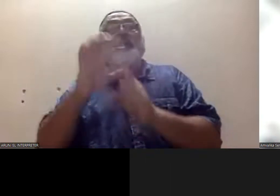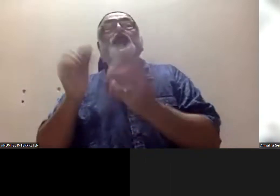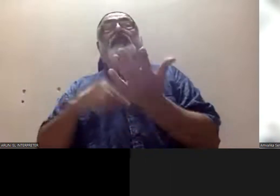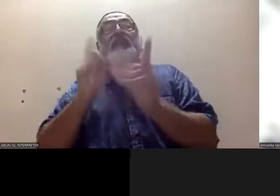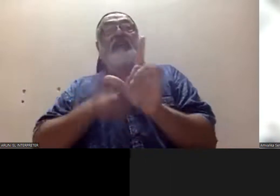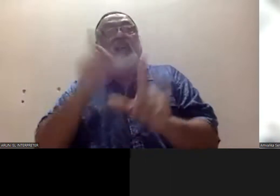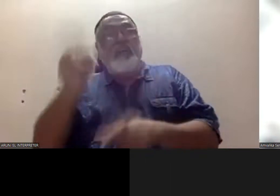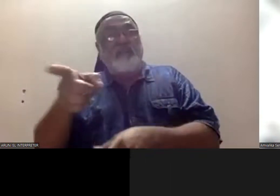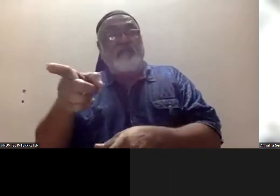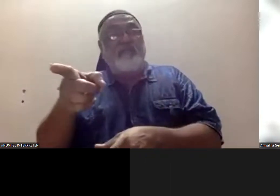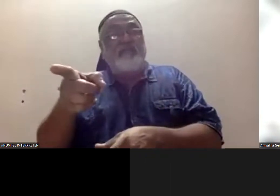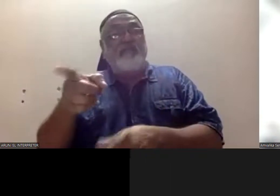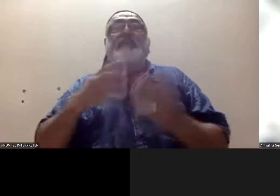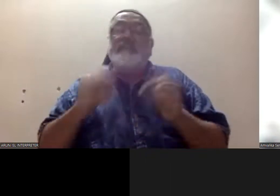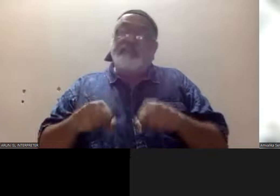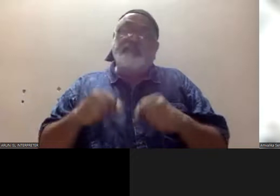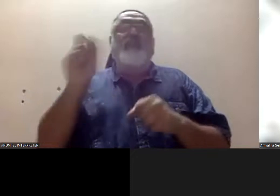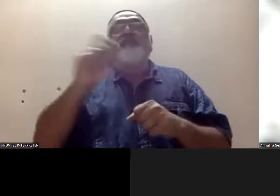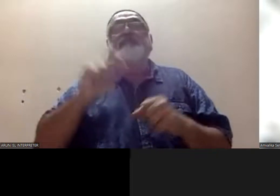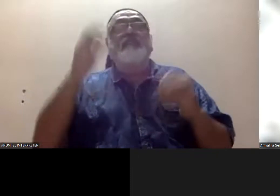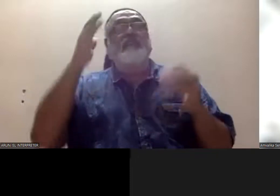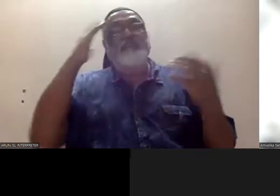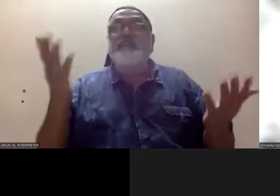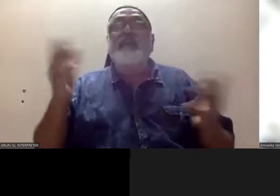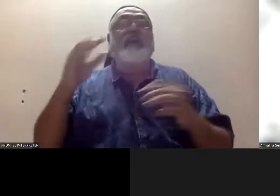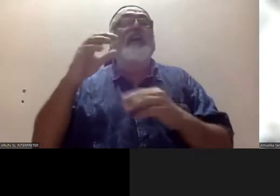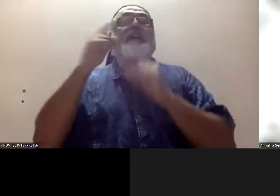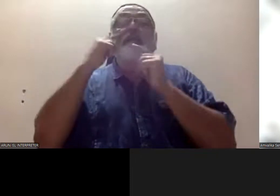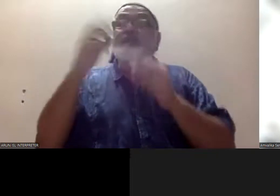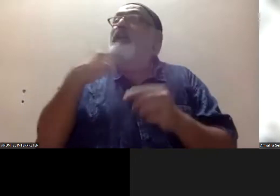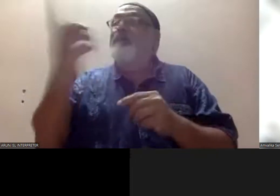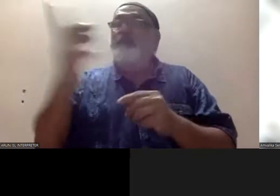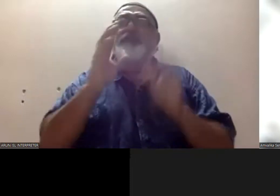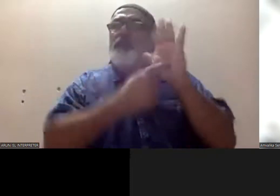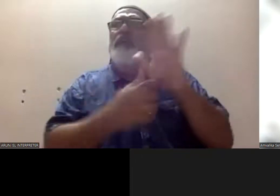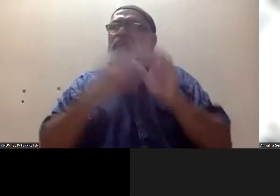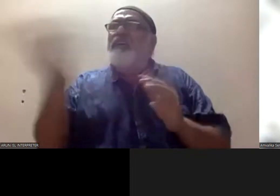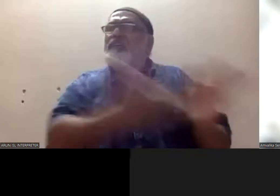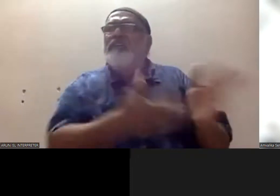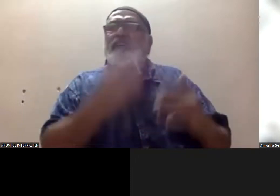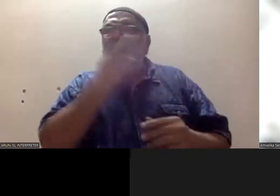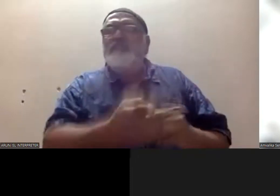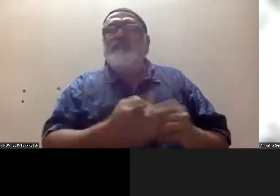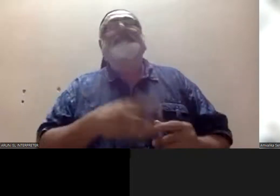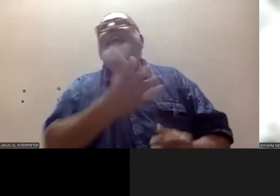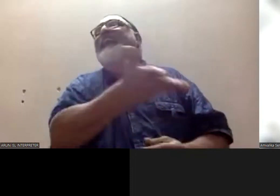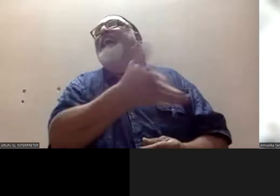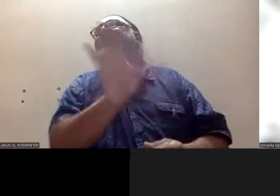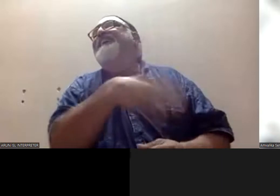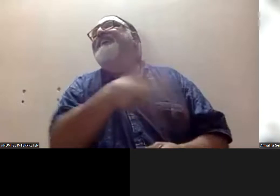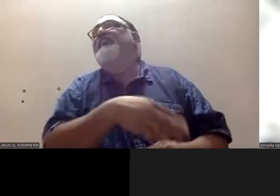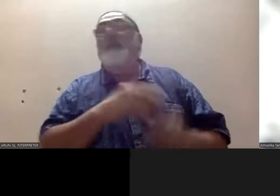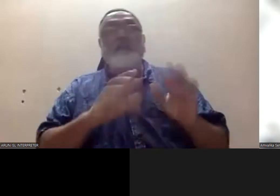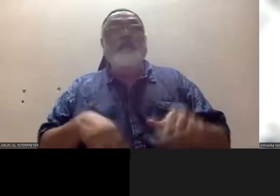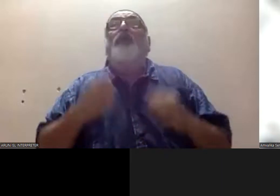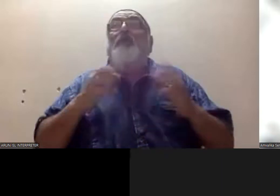Yes, the officers are not mindful of what we want, even if you point it out, and we don't have the time to point it out in each and every building. We have our own